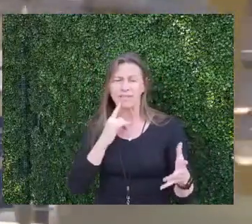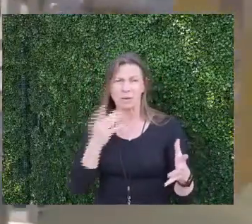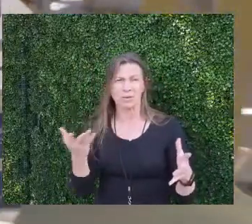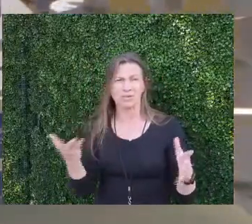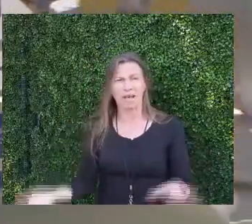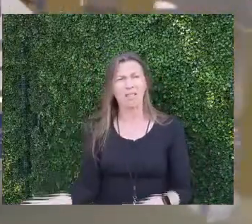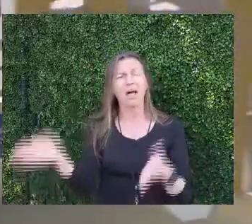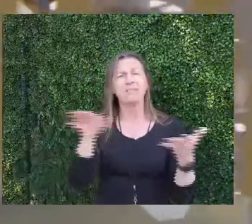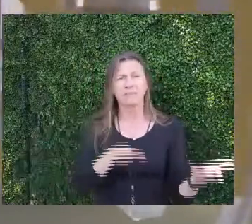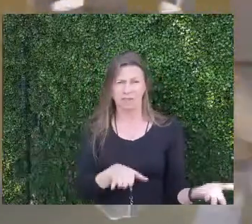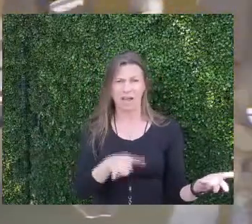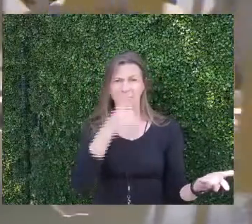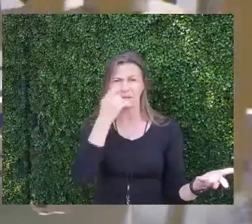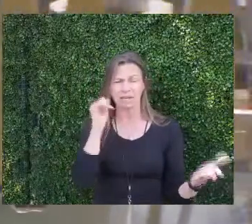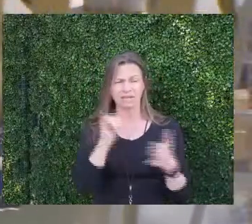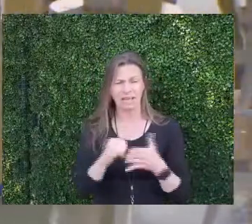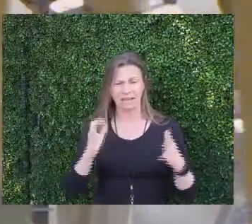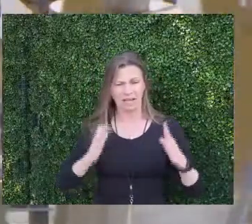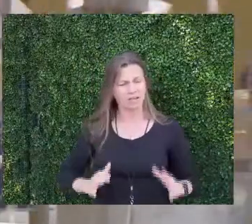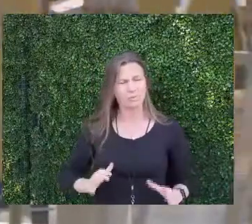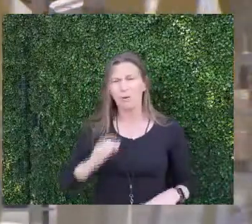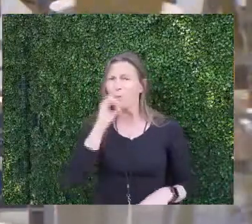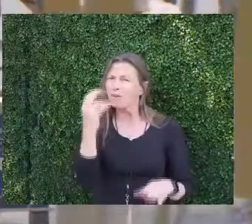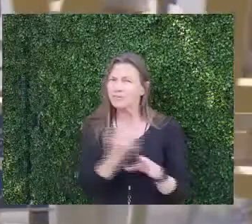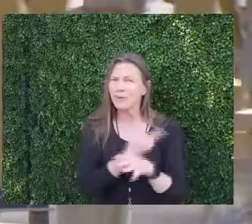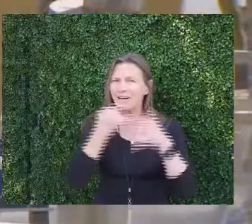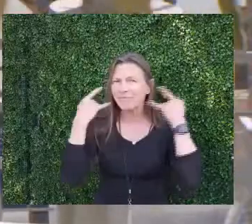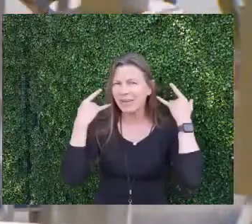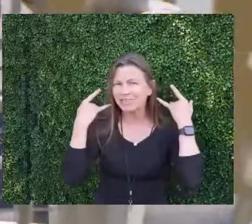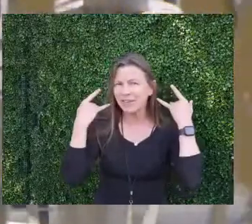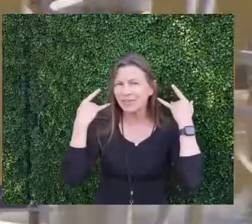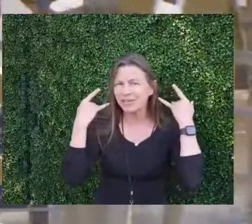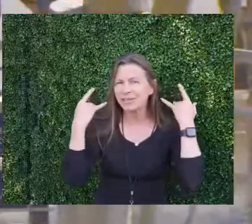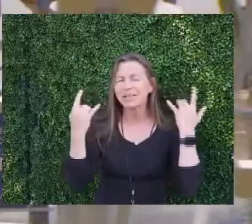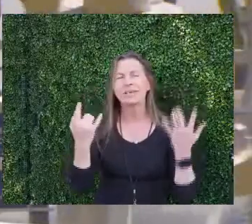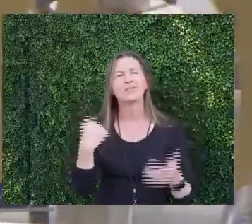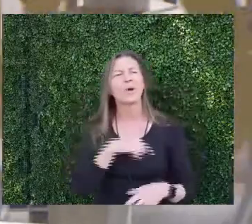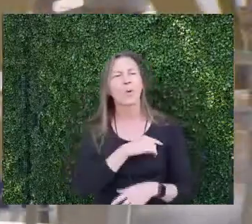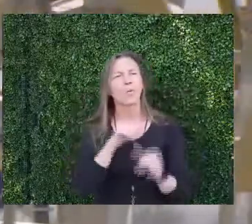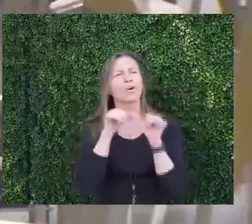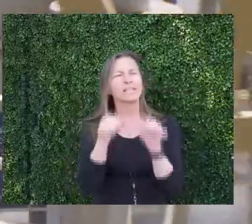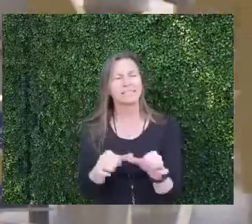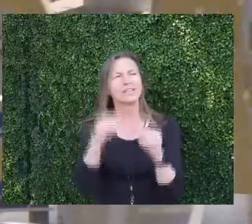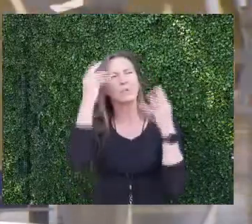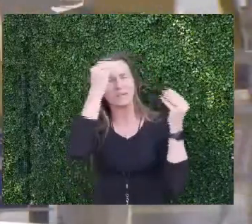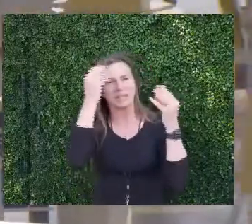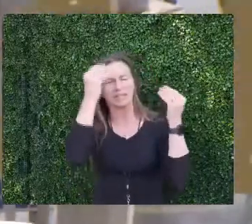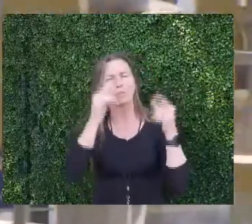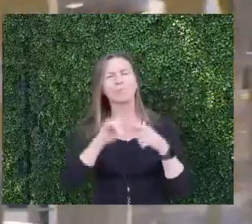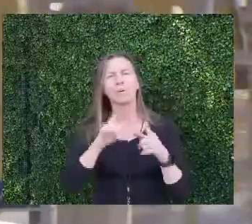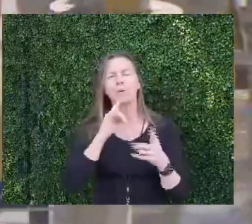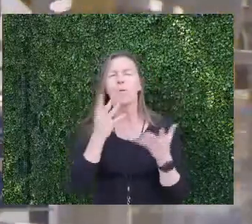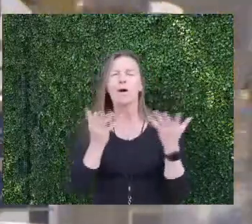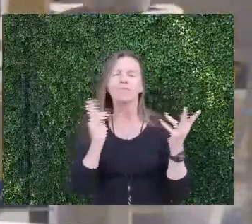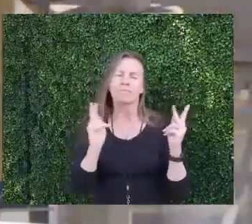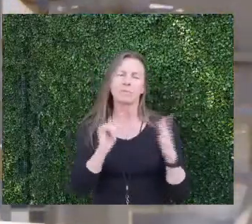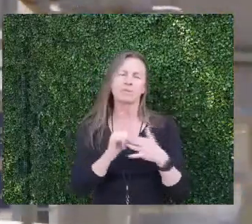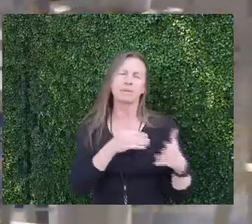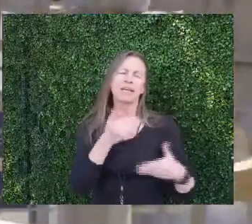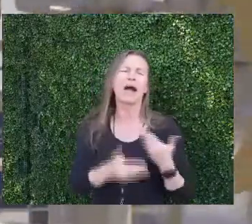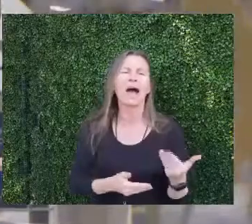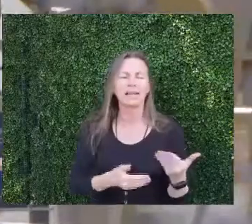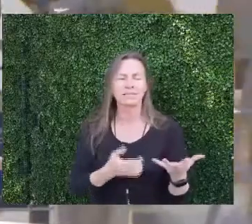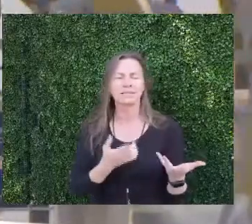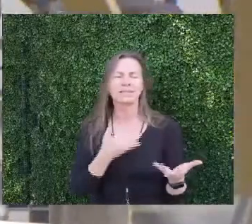because that customer was not wearing a face covering. So we'll continue to be vigilant, but we want people to be thoughtful. We want people to be kind. Look, today's